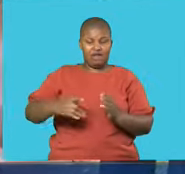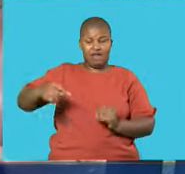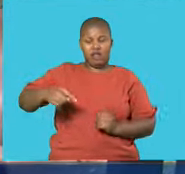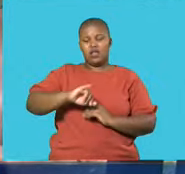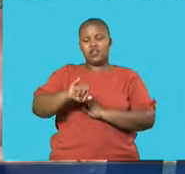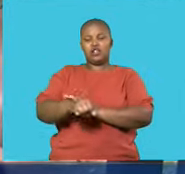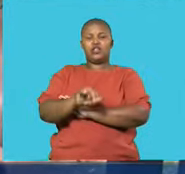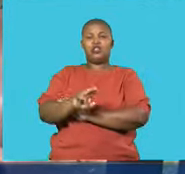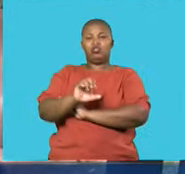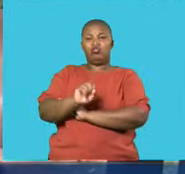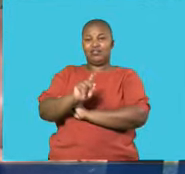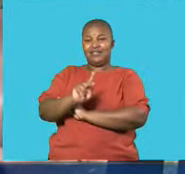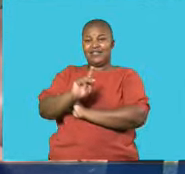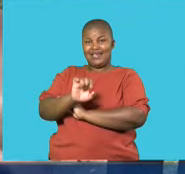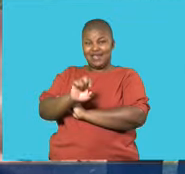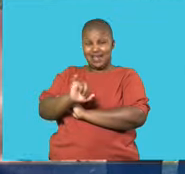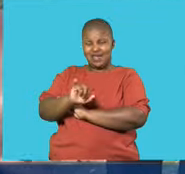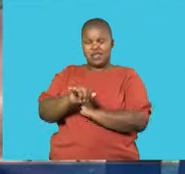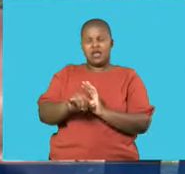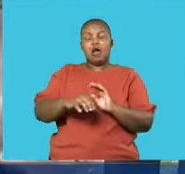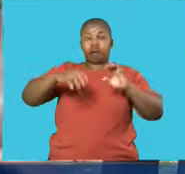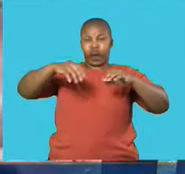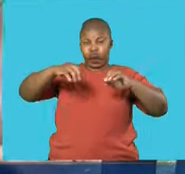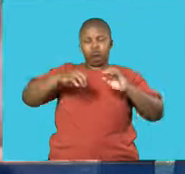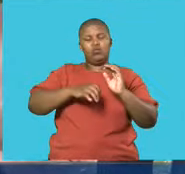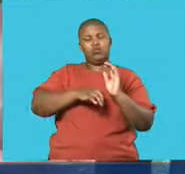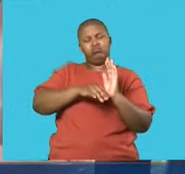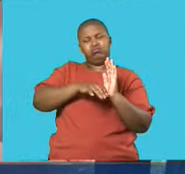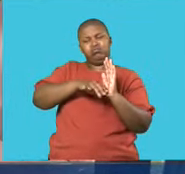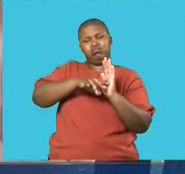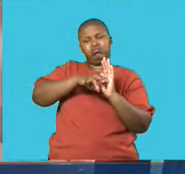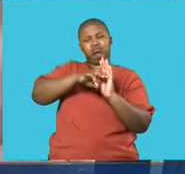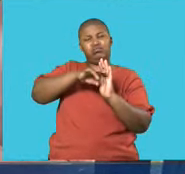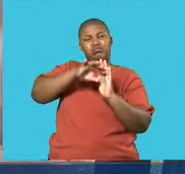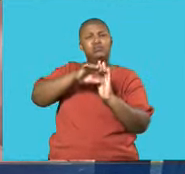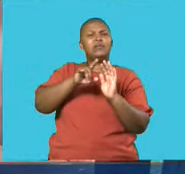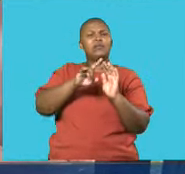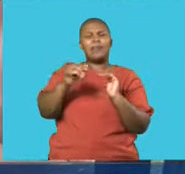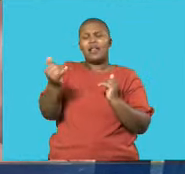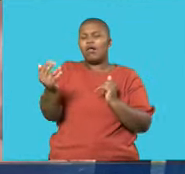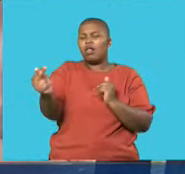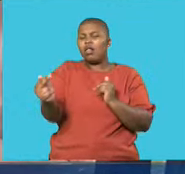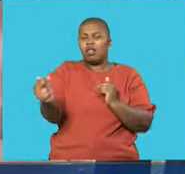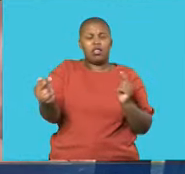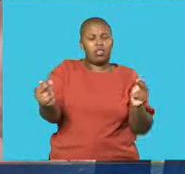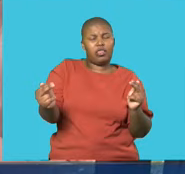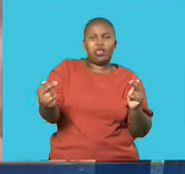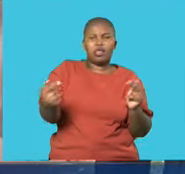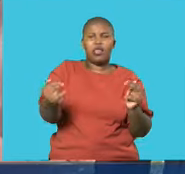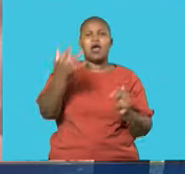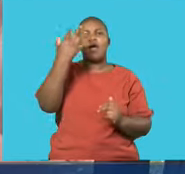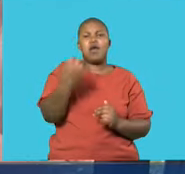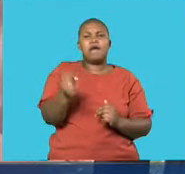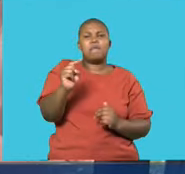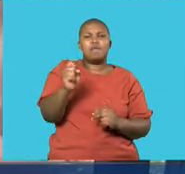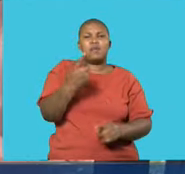the level becomes high, and then you've got people who have built their informal settlements next to the flood line, and then